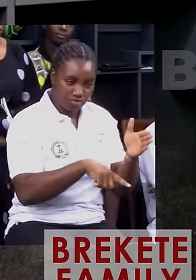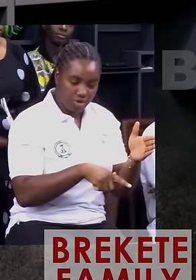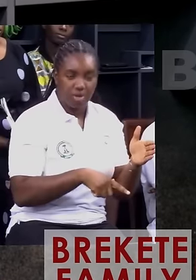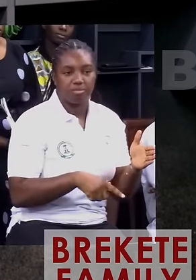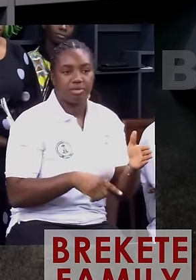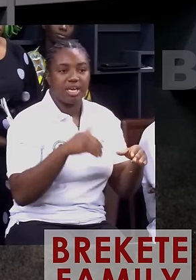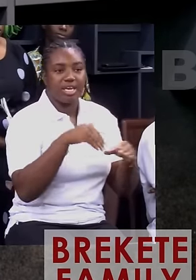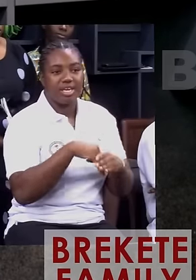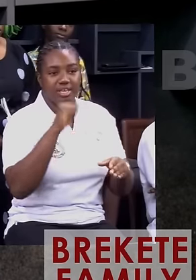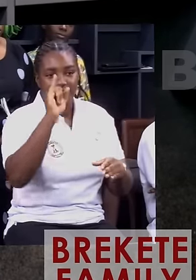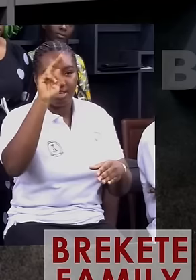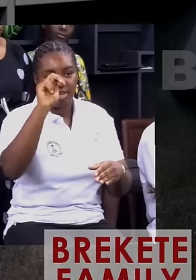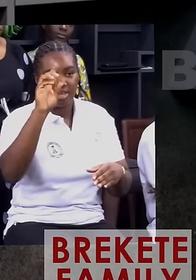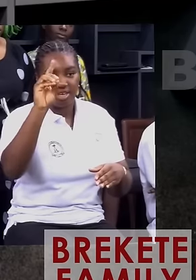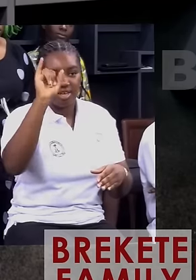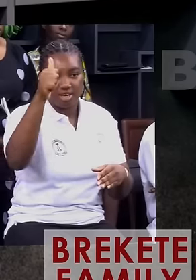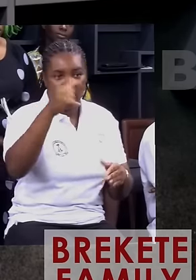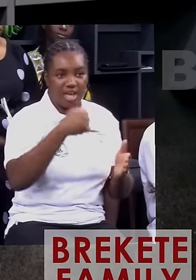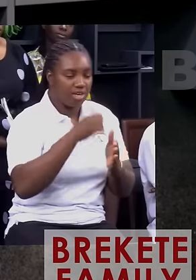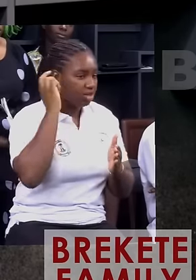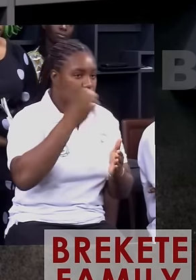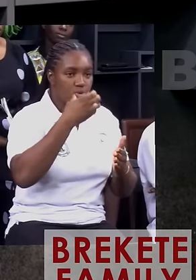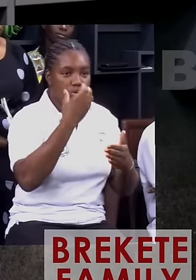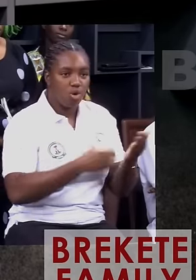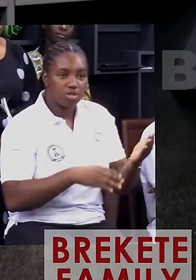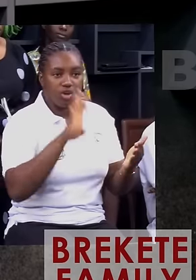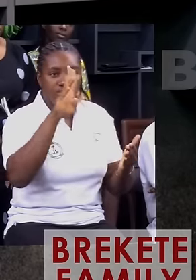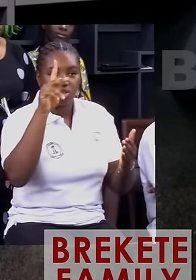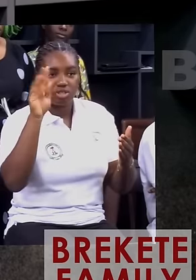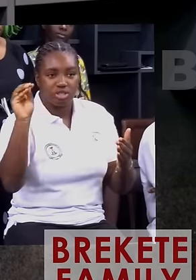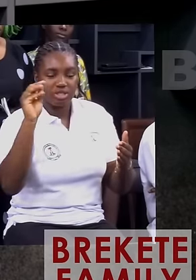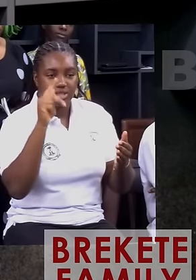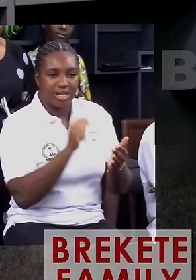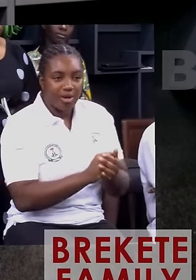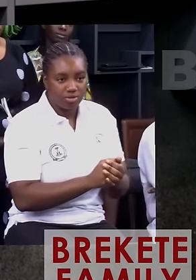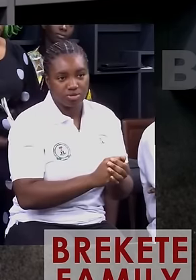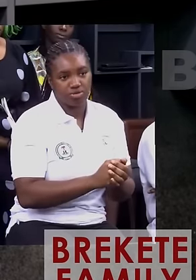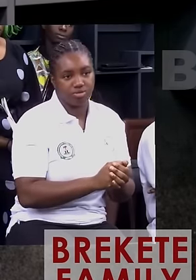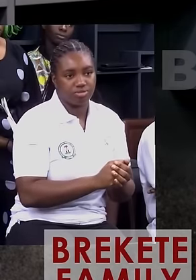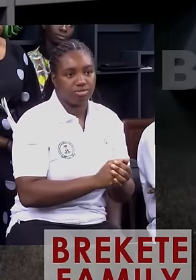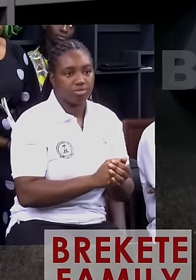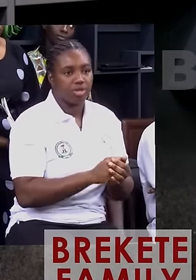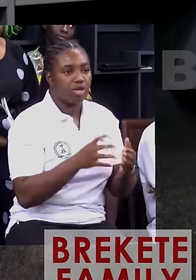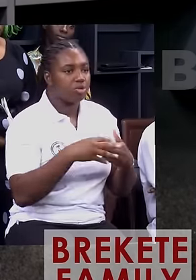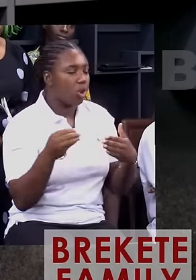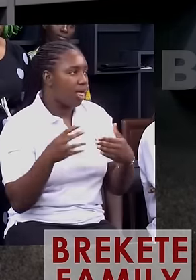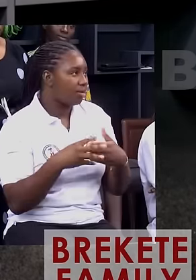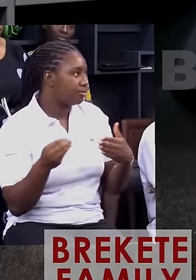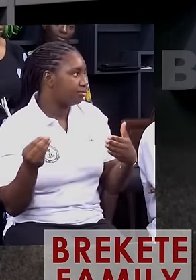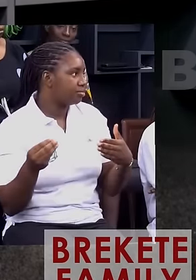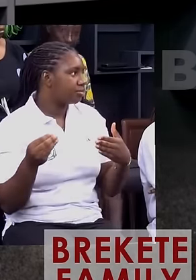like India, it will cost like $40,000. And in the US, over $100,000. Yeah. Yes.